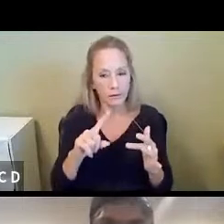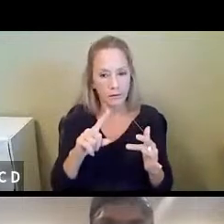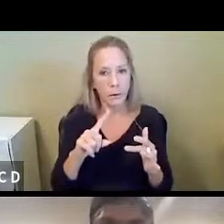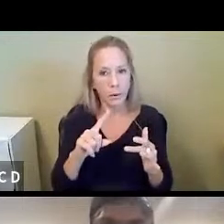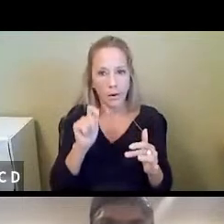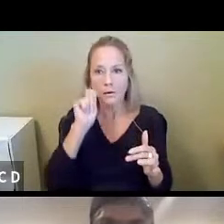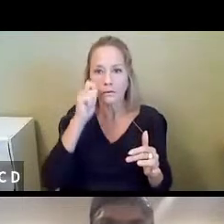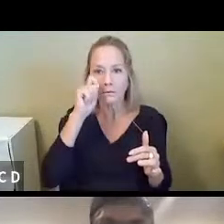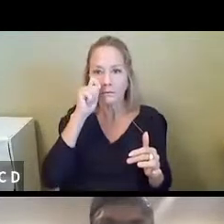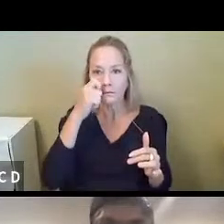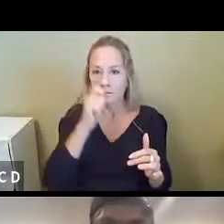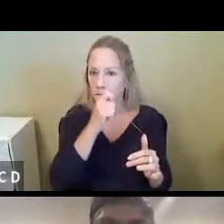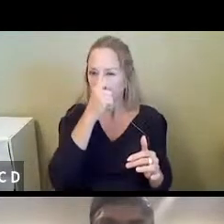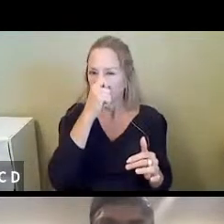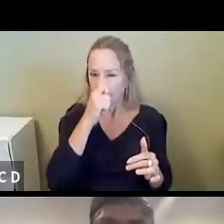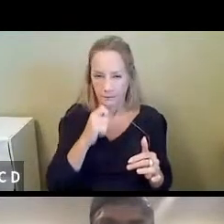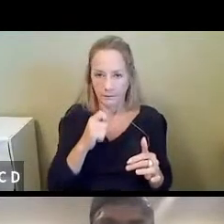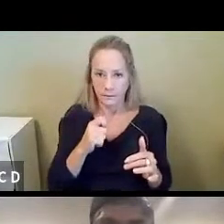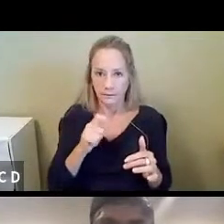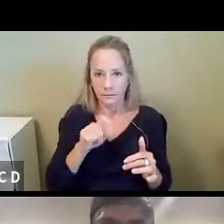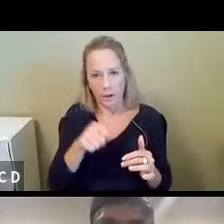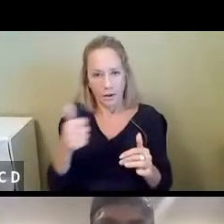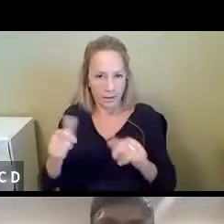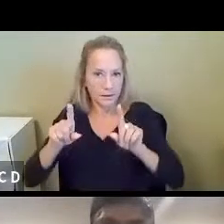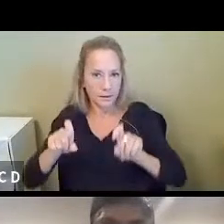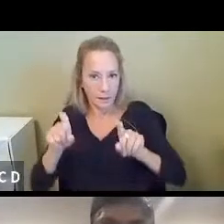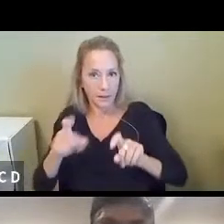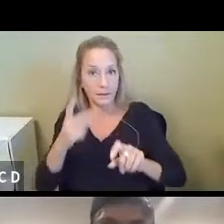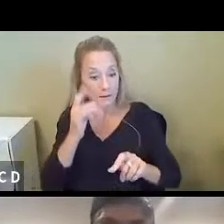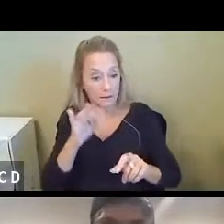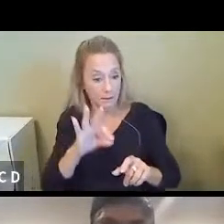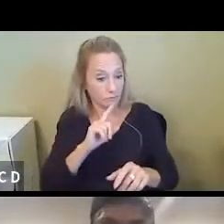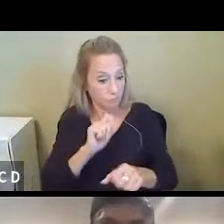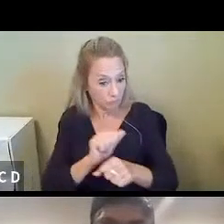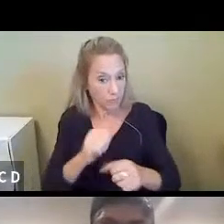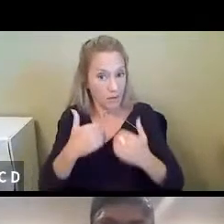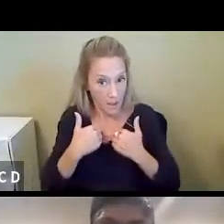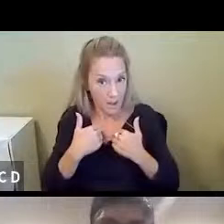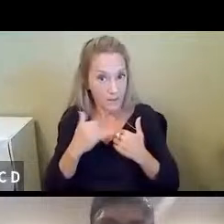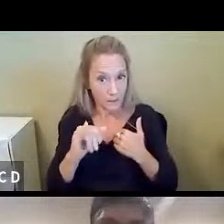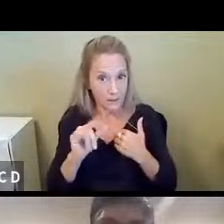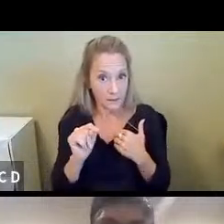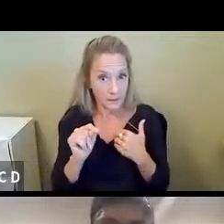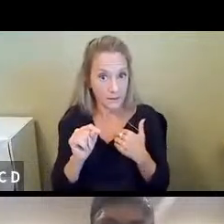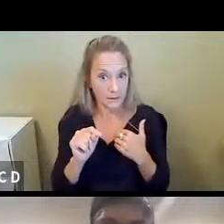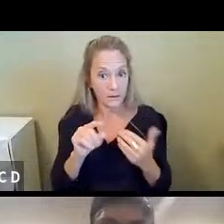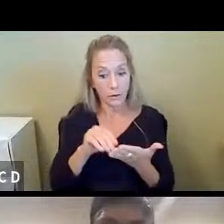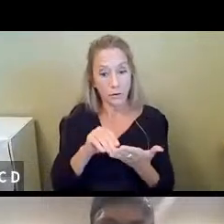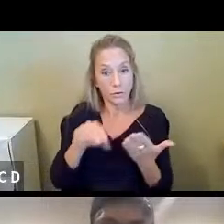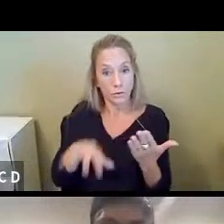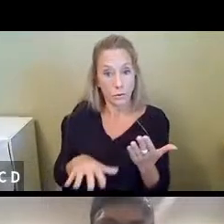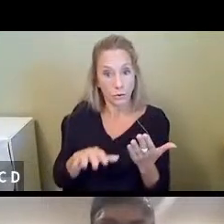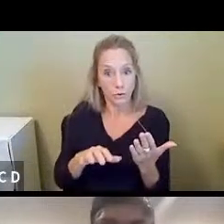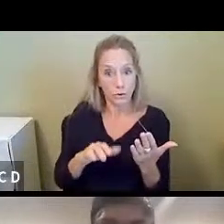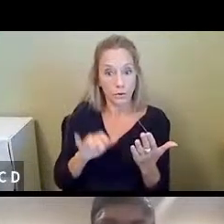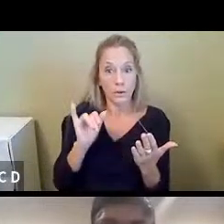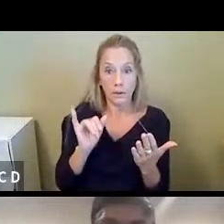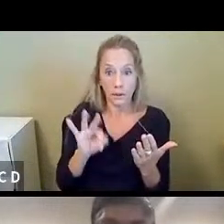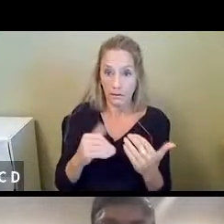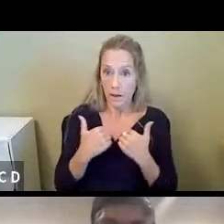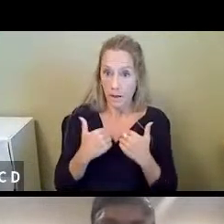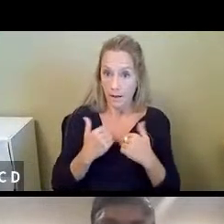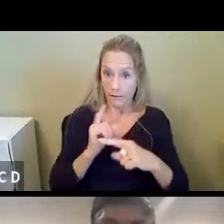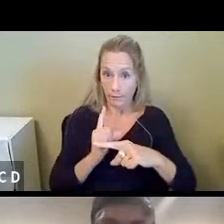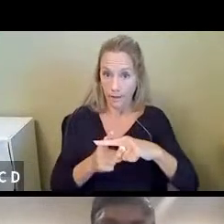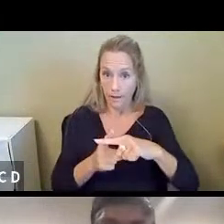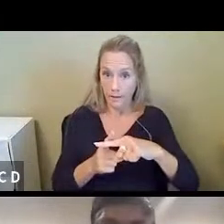nasal swab, to determine if in fact they're infected. The students who provide documentation of a positive test result